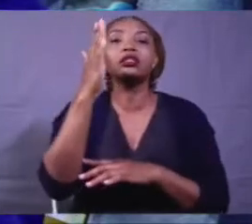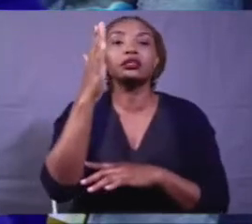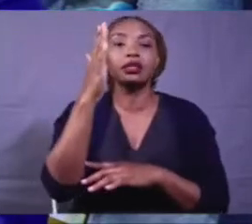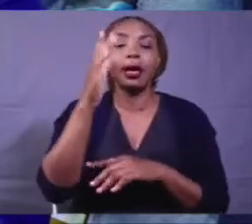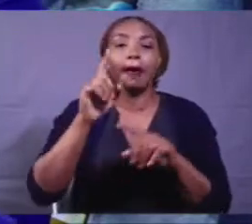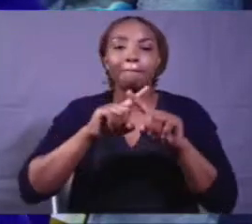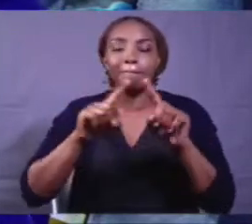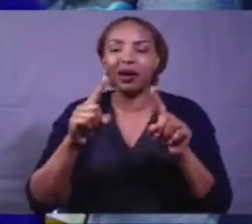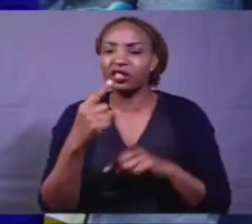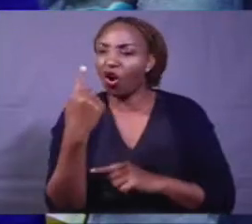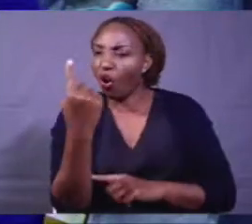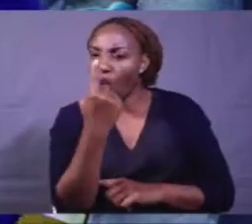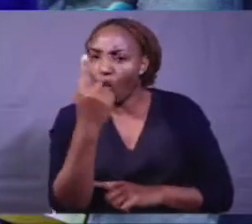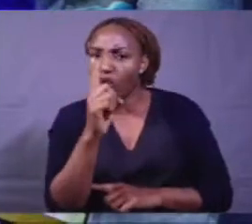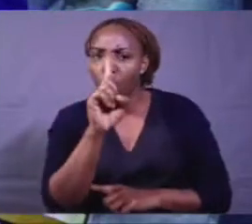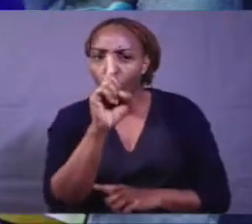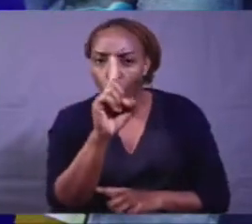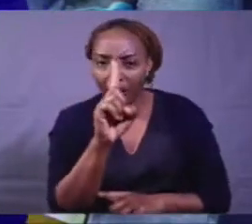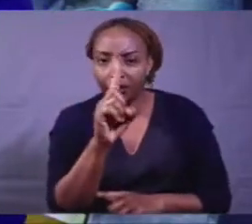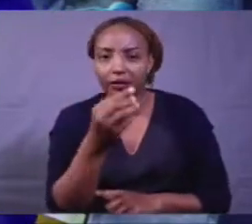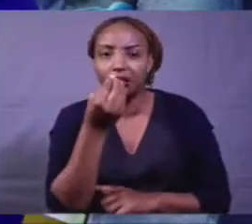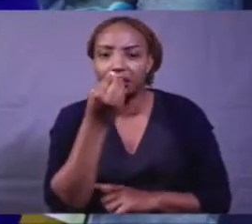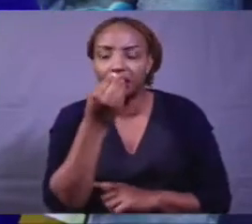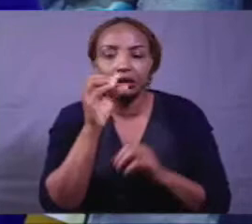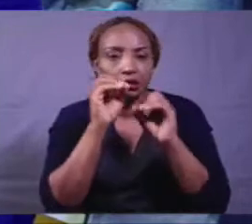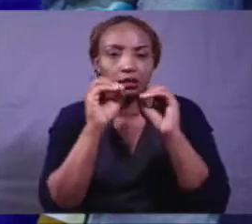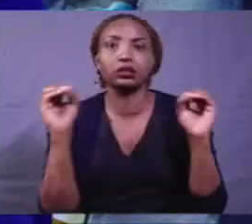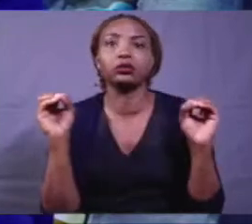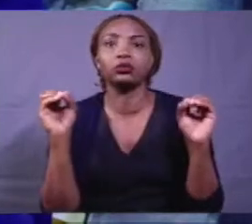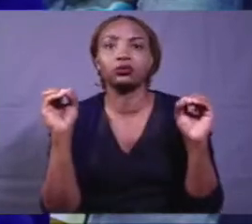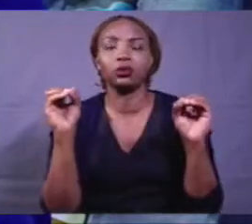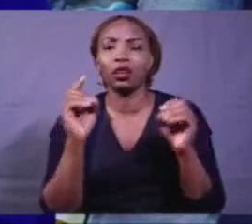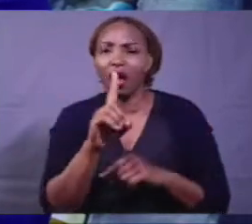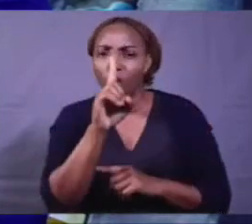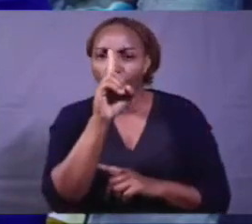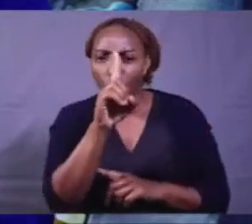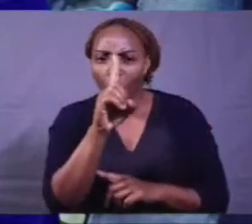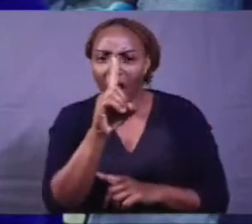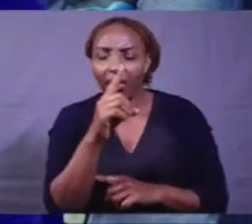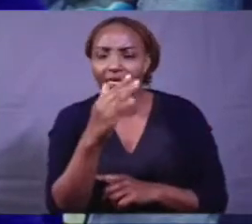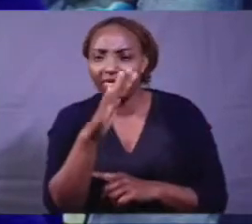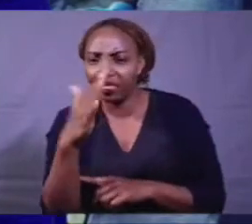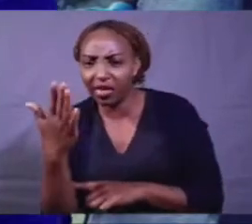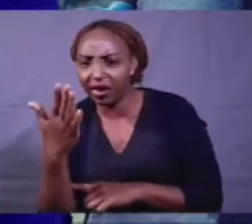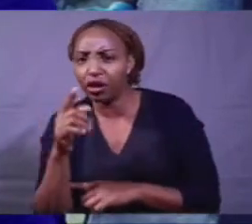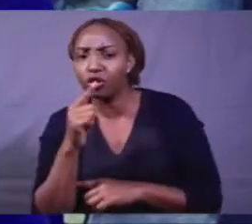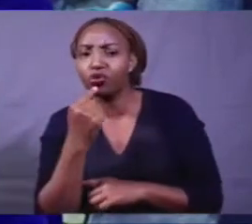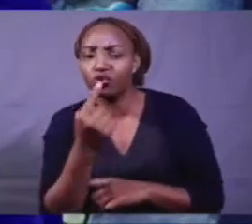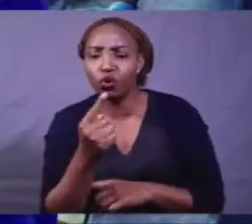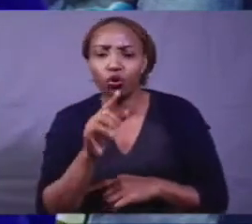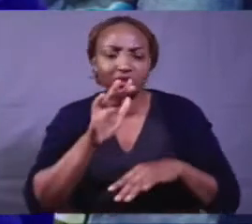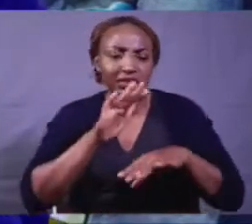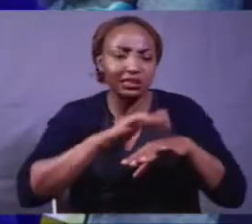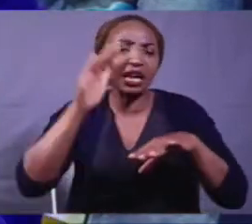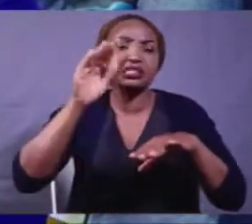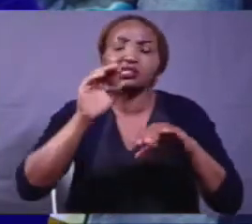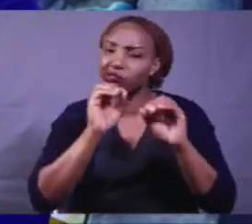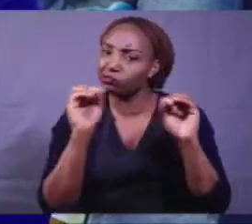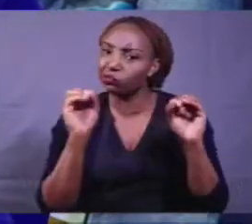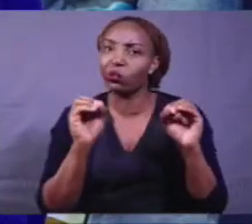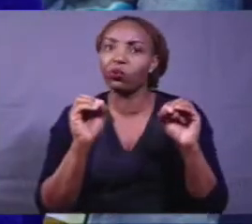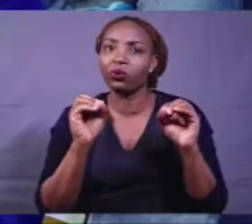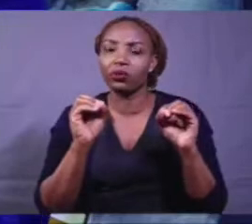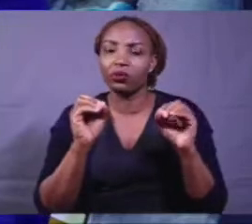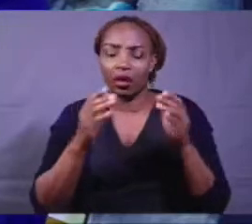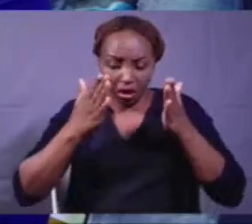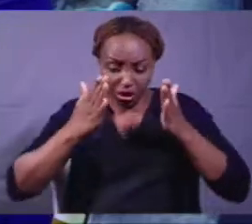one thing that we have been told not to touch, is what naturally, as human beings, sometimes that's what we want to